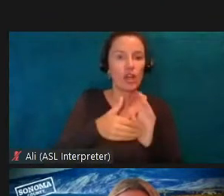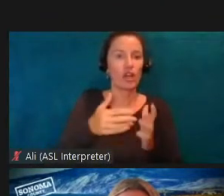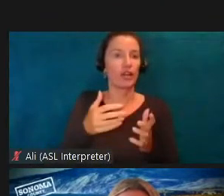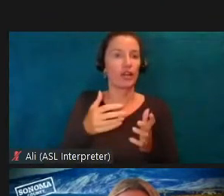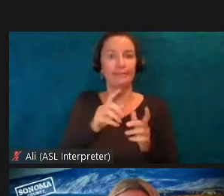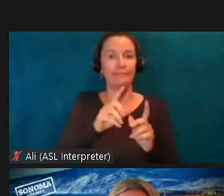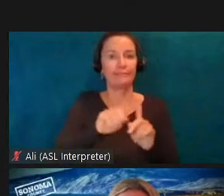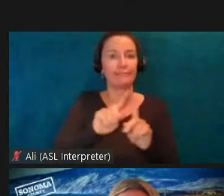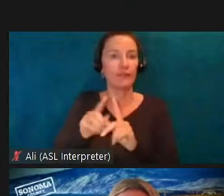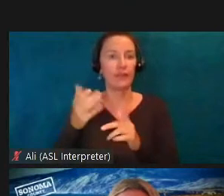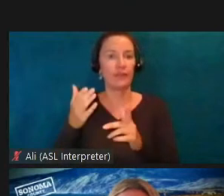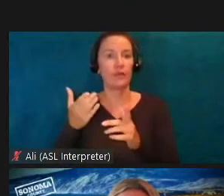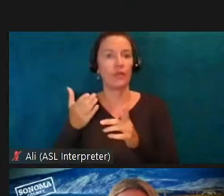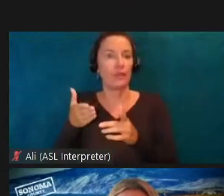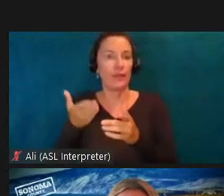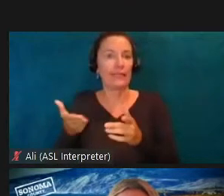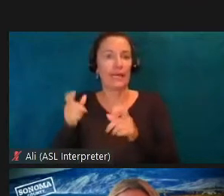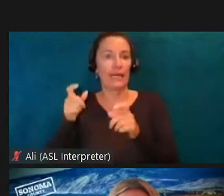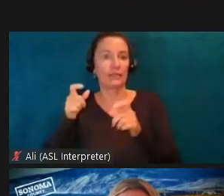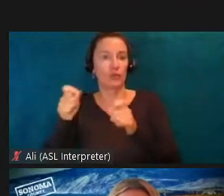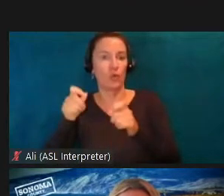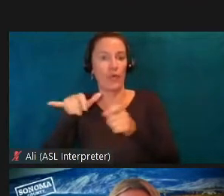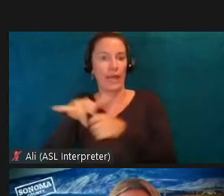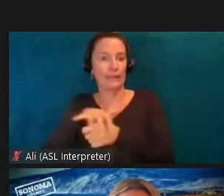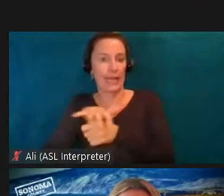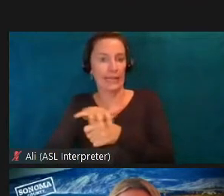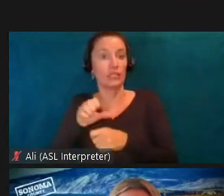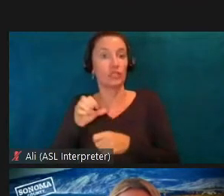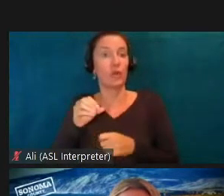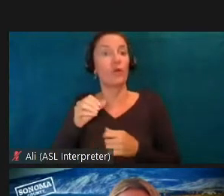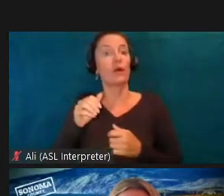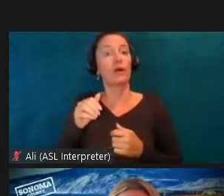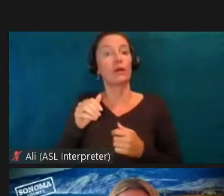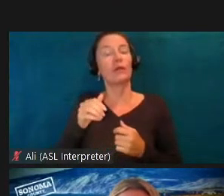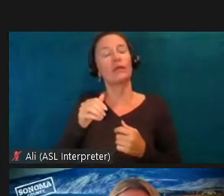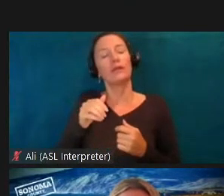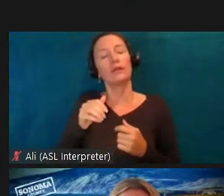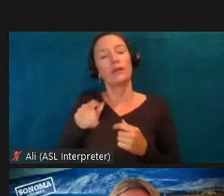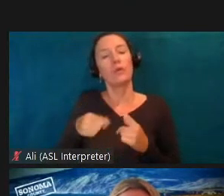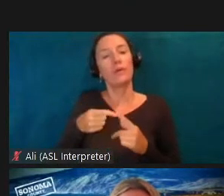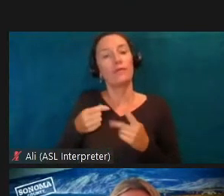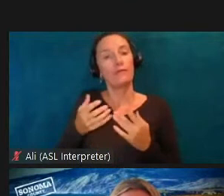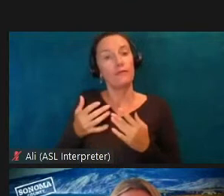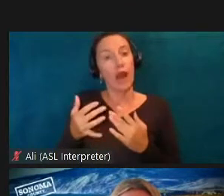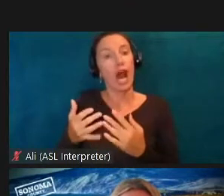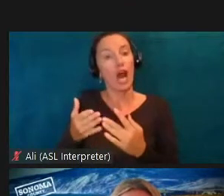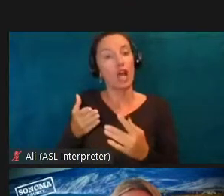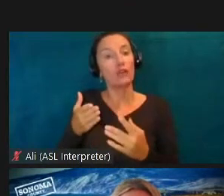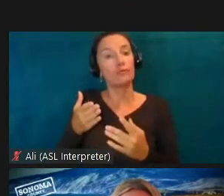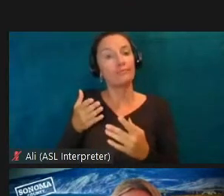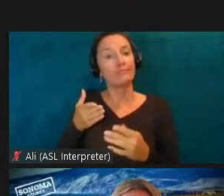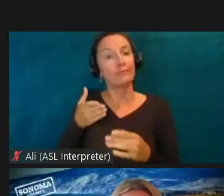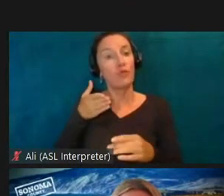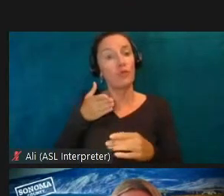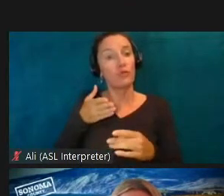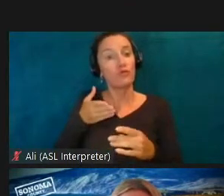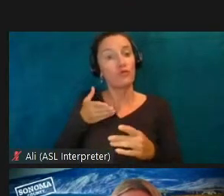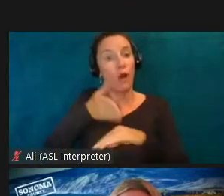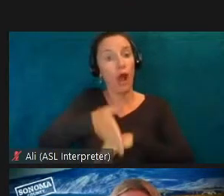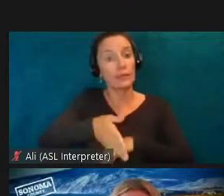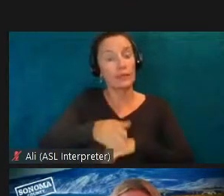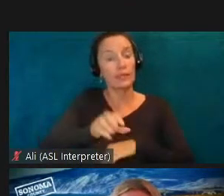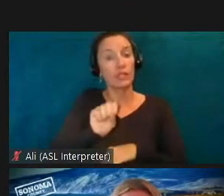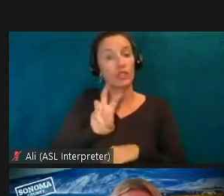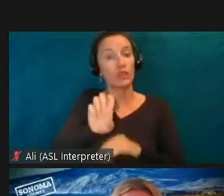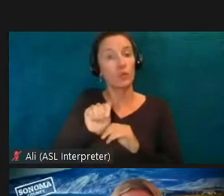the fight. So as the fire got across Sweetwater Springs 4 or